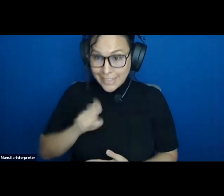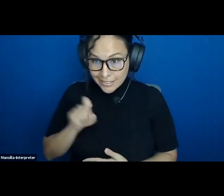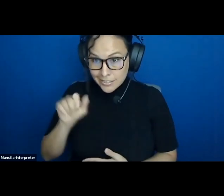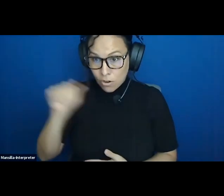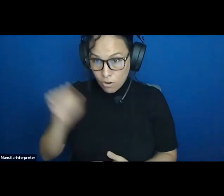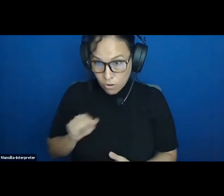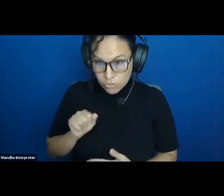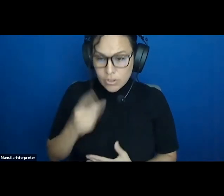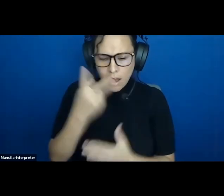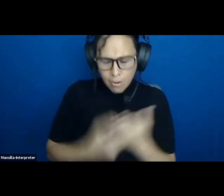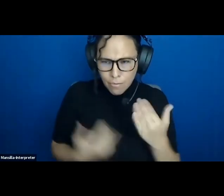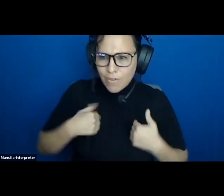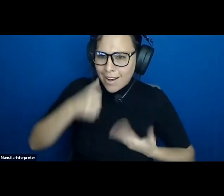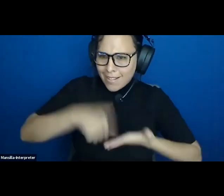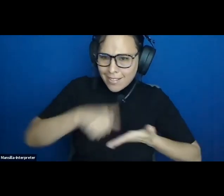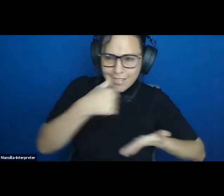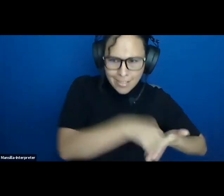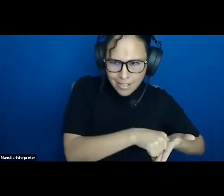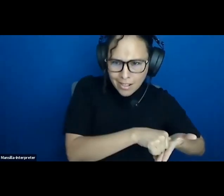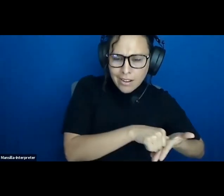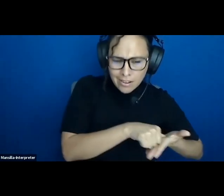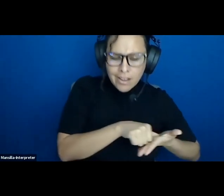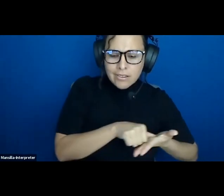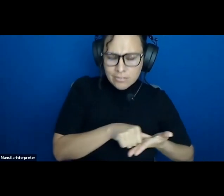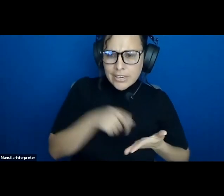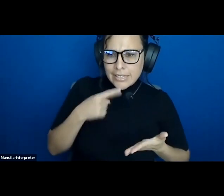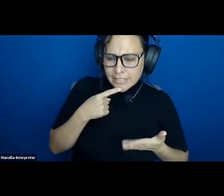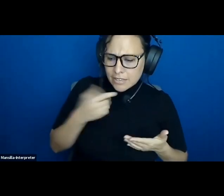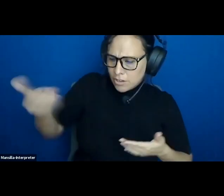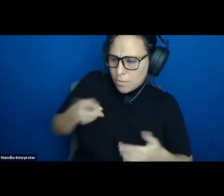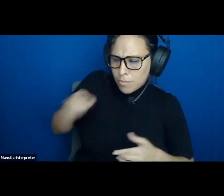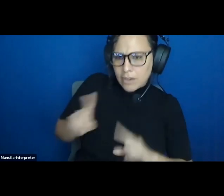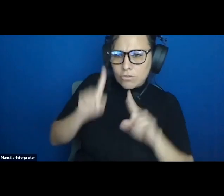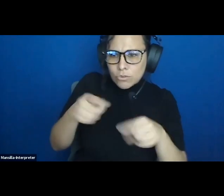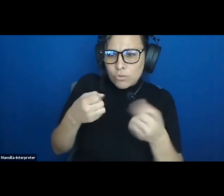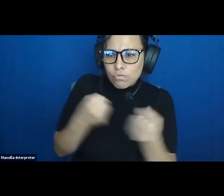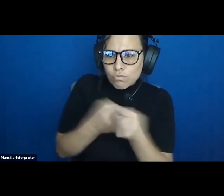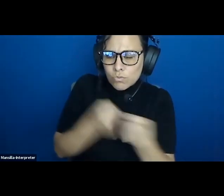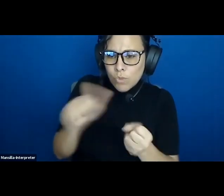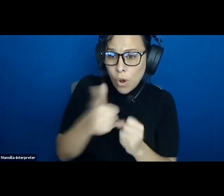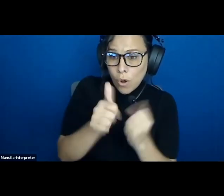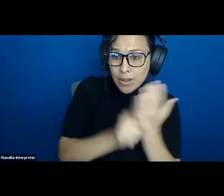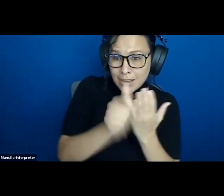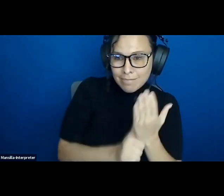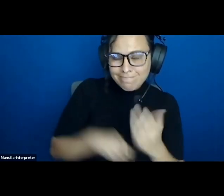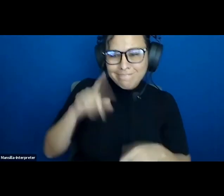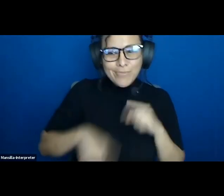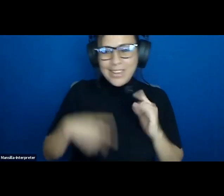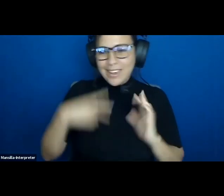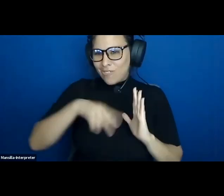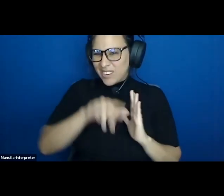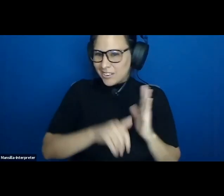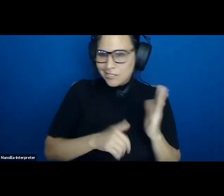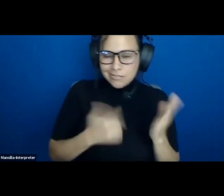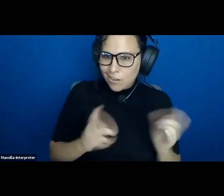letters inviting Margaret to contribute in other magazines, but we cannot read the contributions. The advantage that Margaret